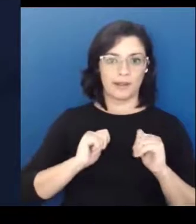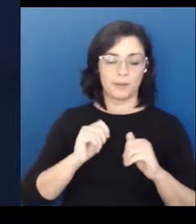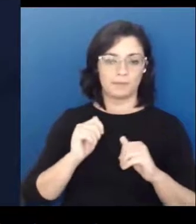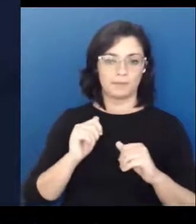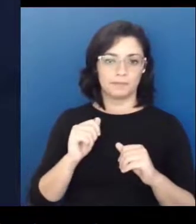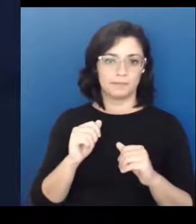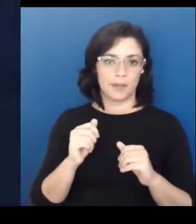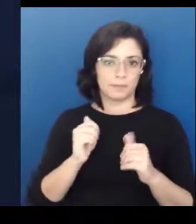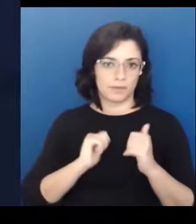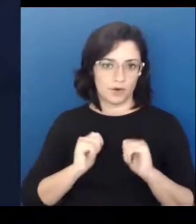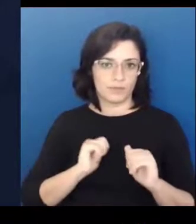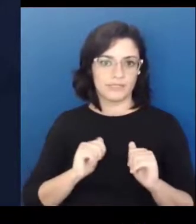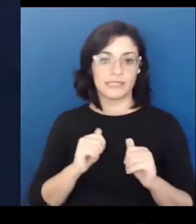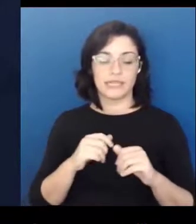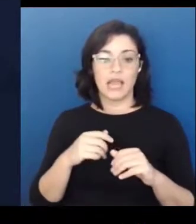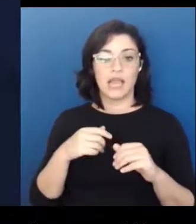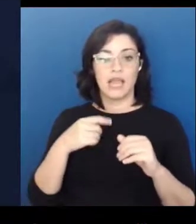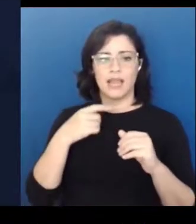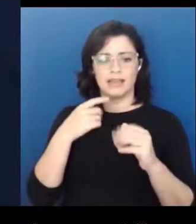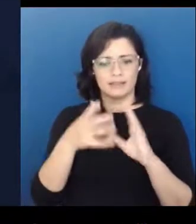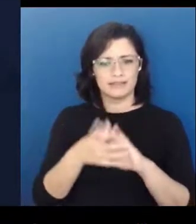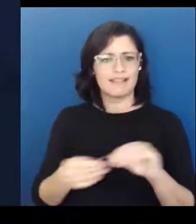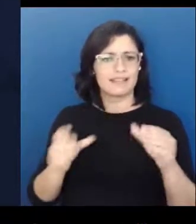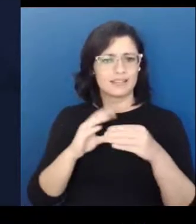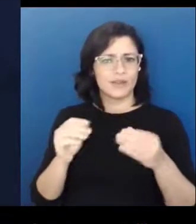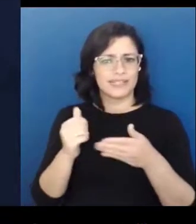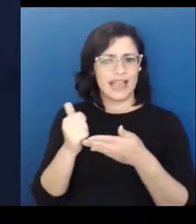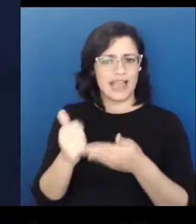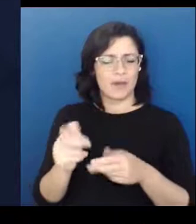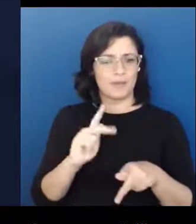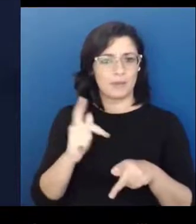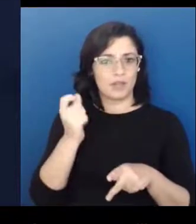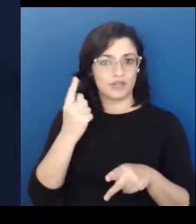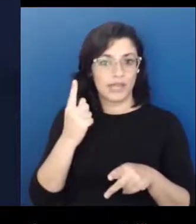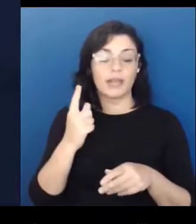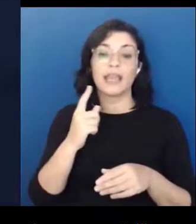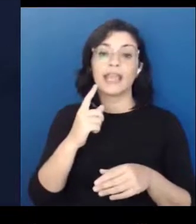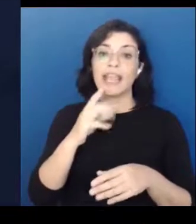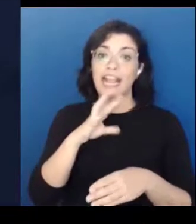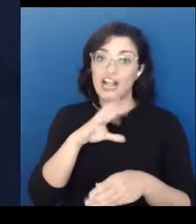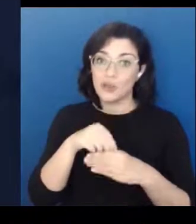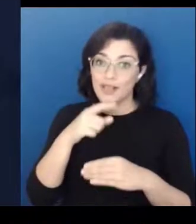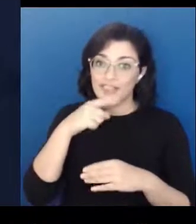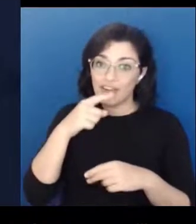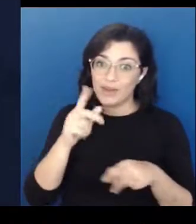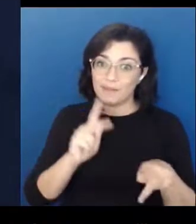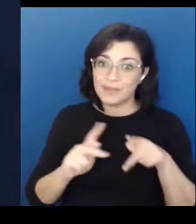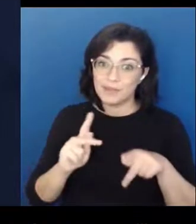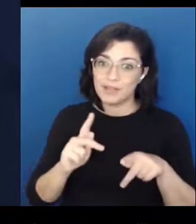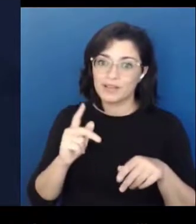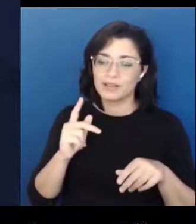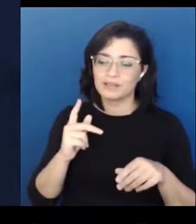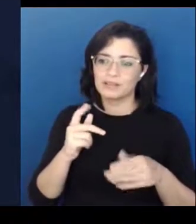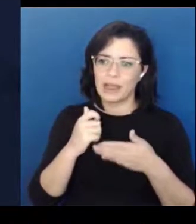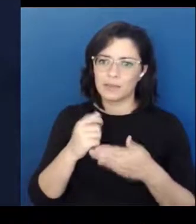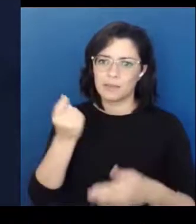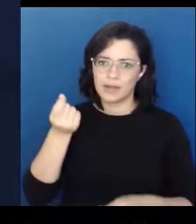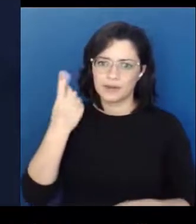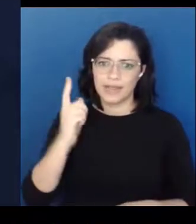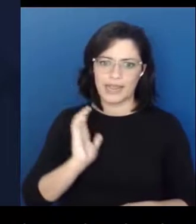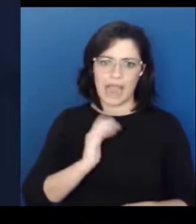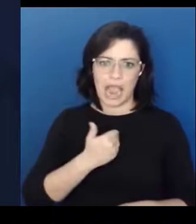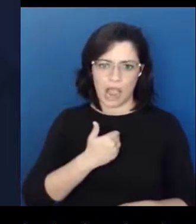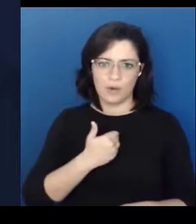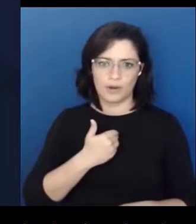understand, including the hearing people, to understand our hearing loss. Because my hearing loss isn't just